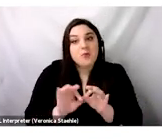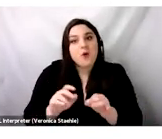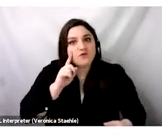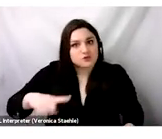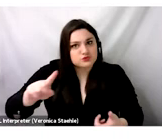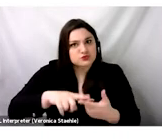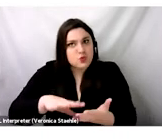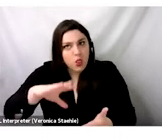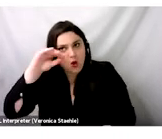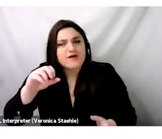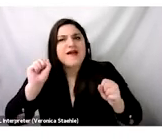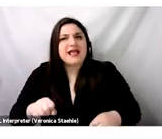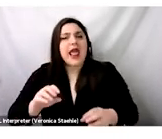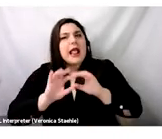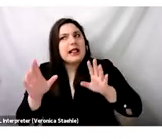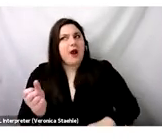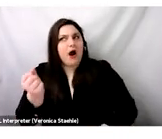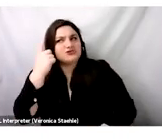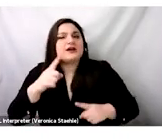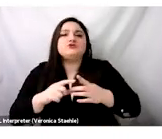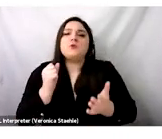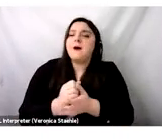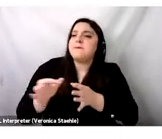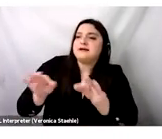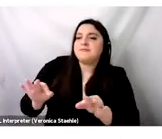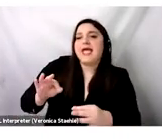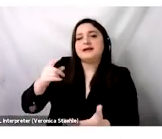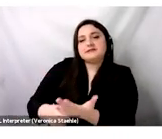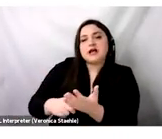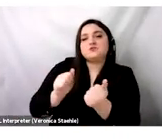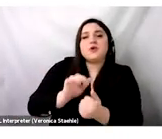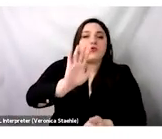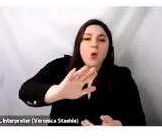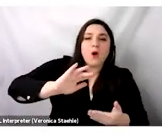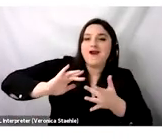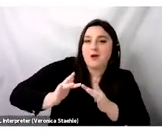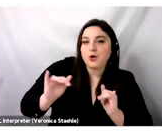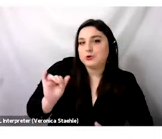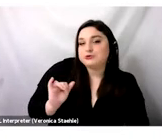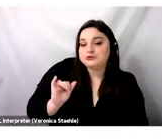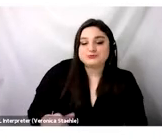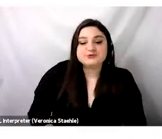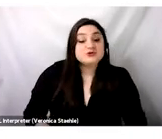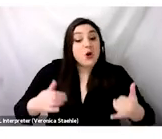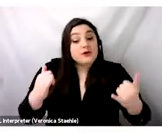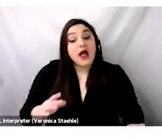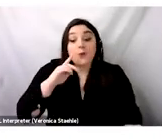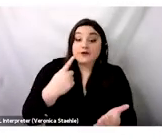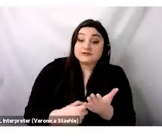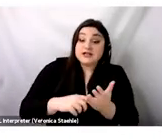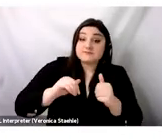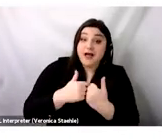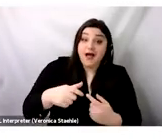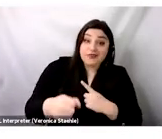want to have these conversations with. So we're going to talk about the implications on public health, how microplastics disproportionately harm